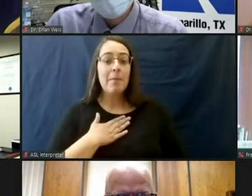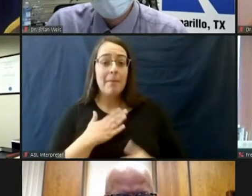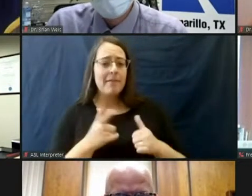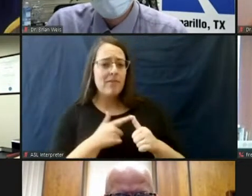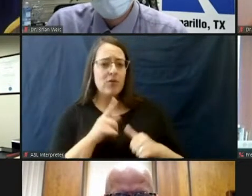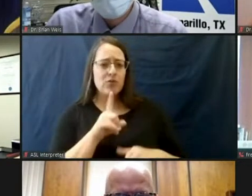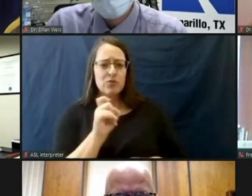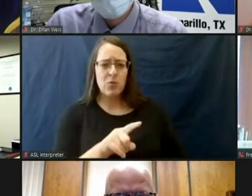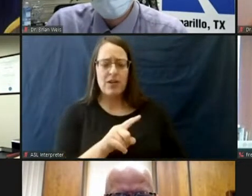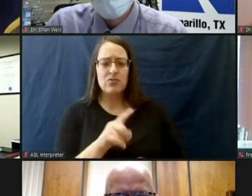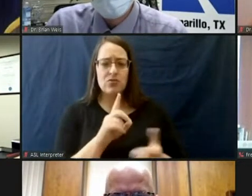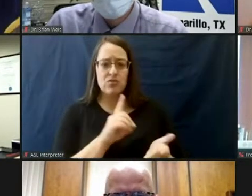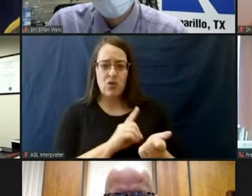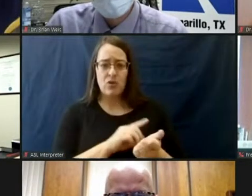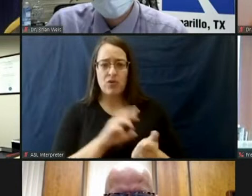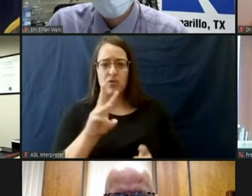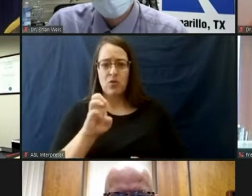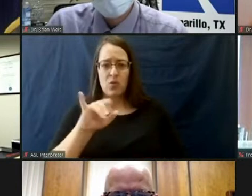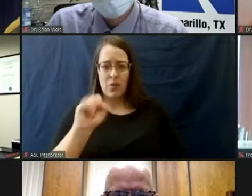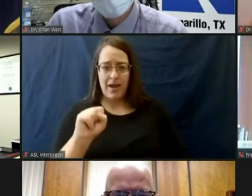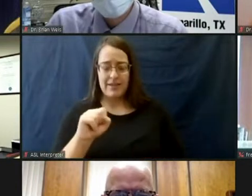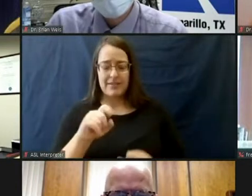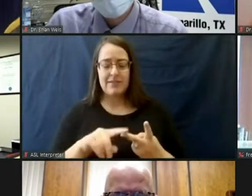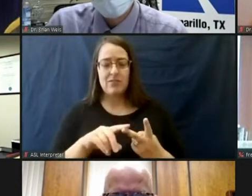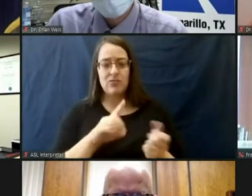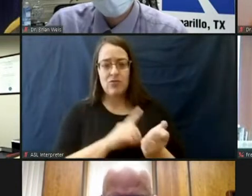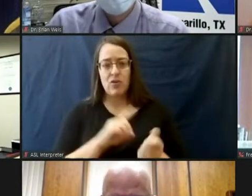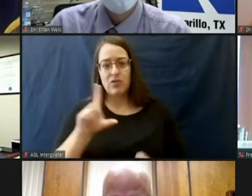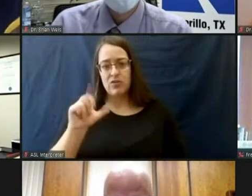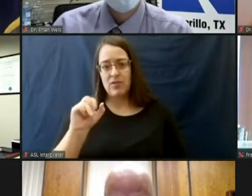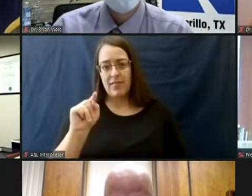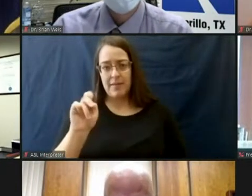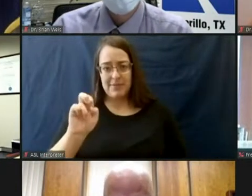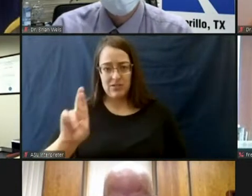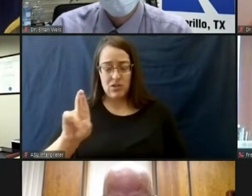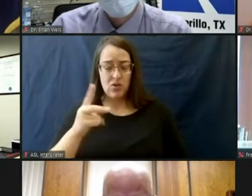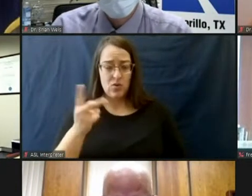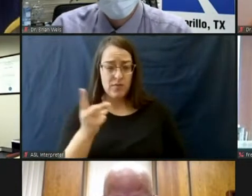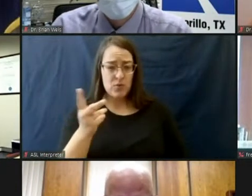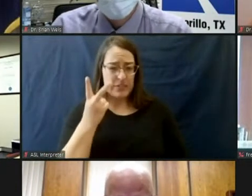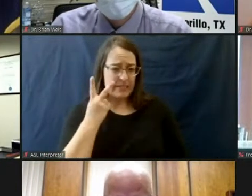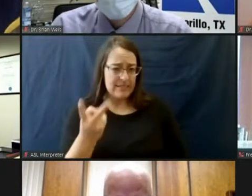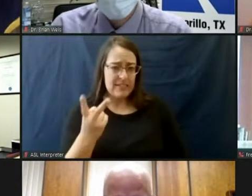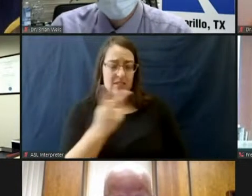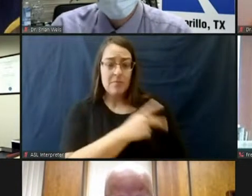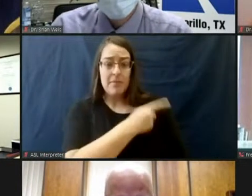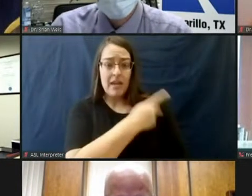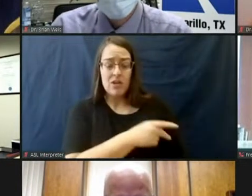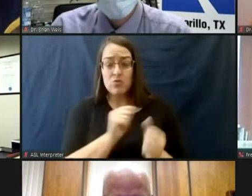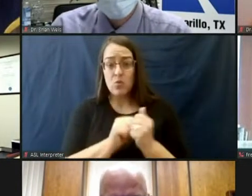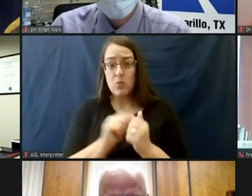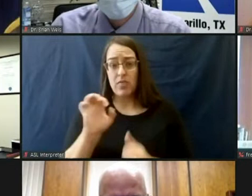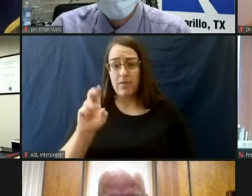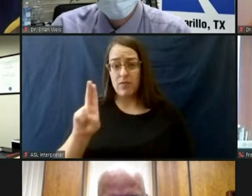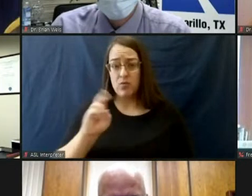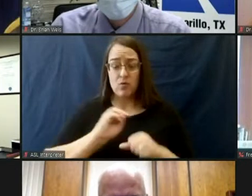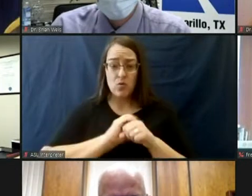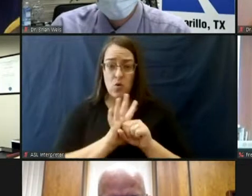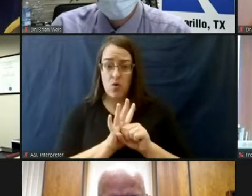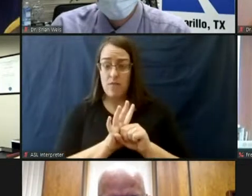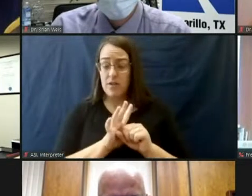question is for Dr. Weiss and Dr. Lehman here. Have you guys been seeing patients with flu and